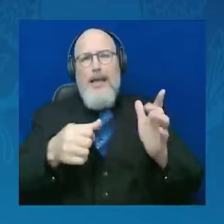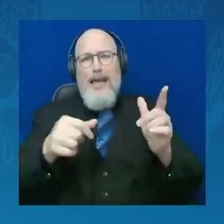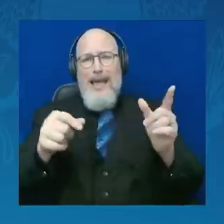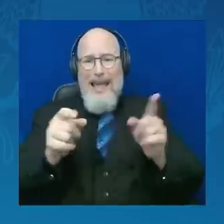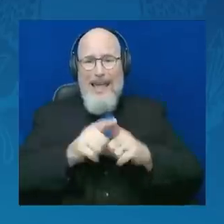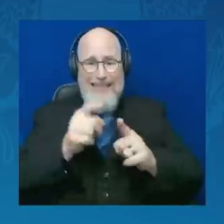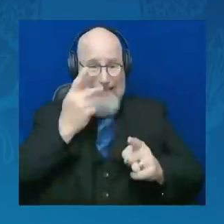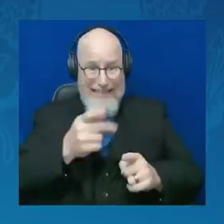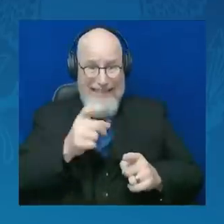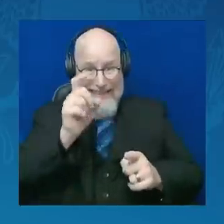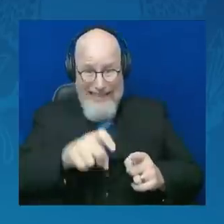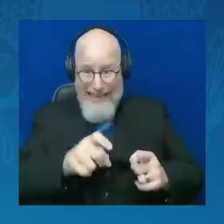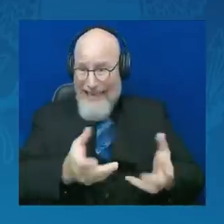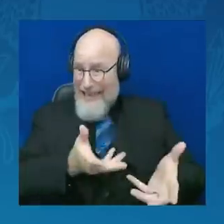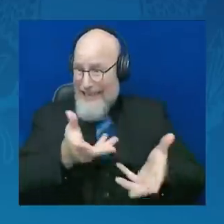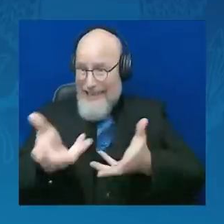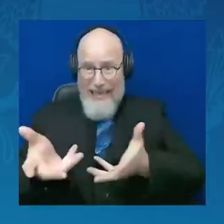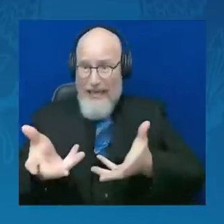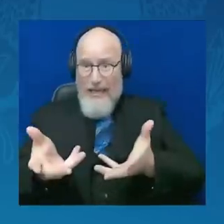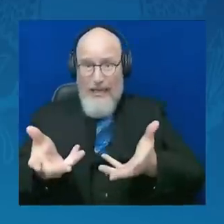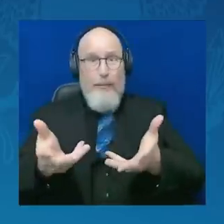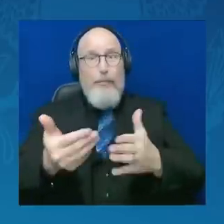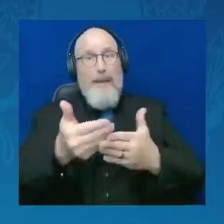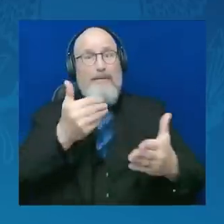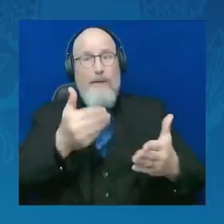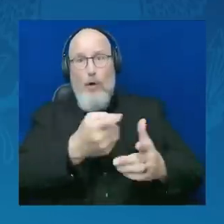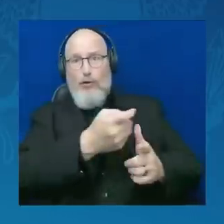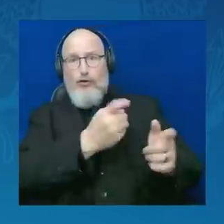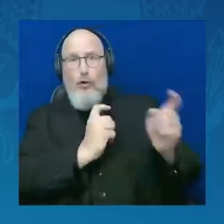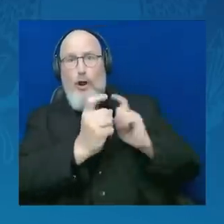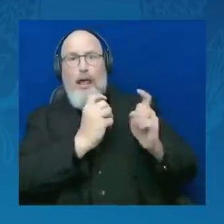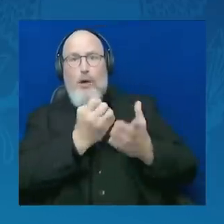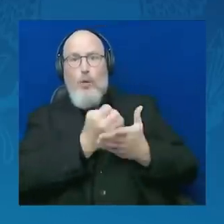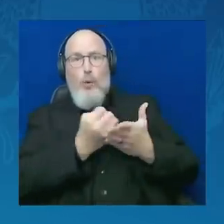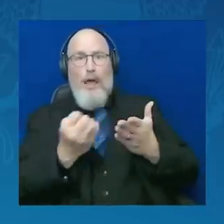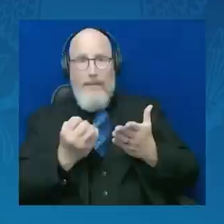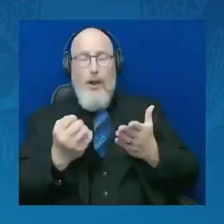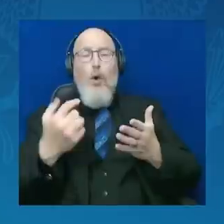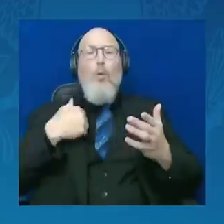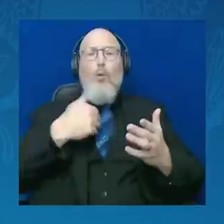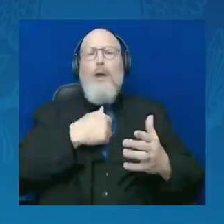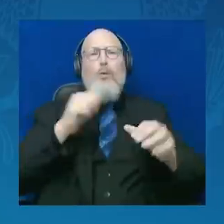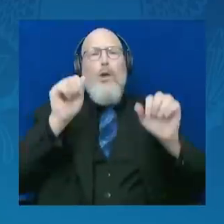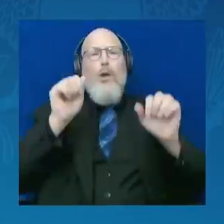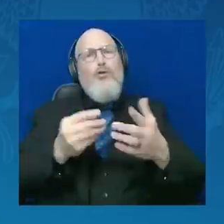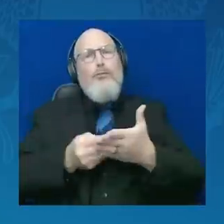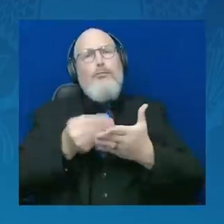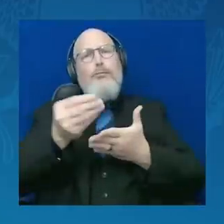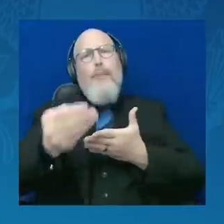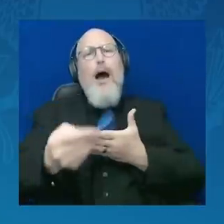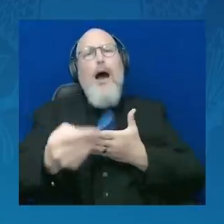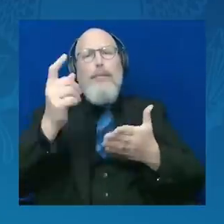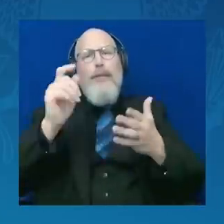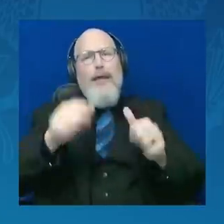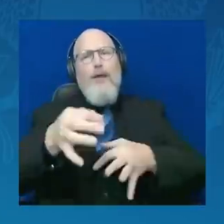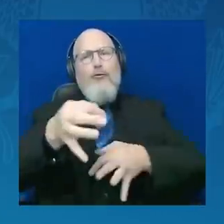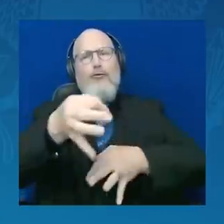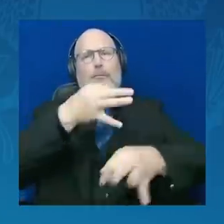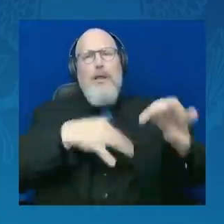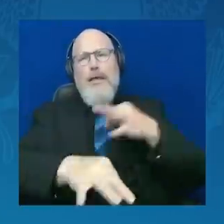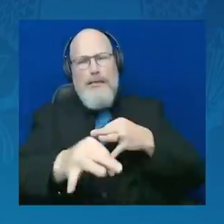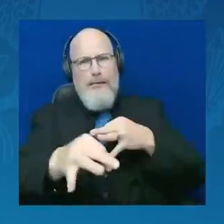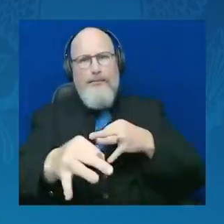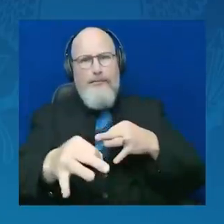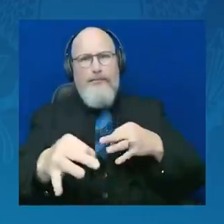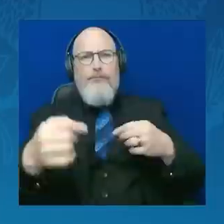donated equipment, we were able to buy something that we would need as a replacement, and we ourselves were ready